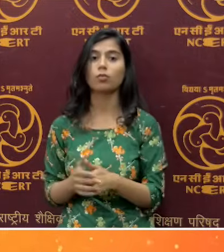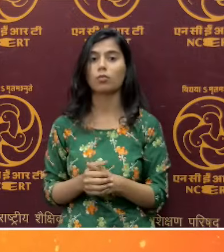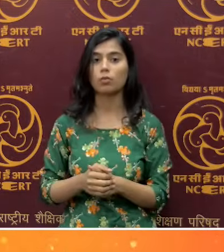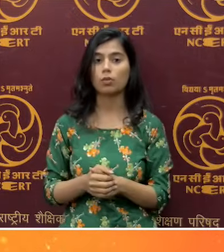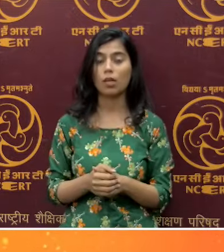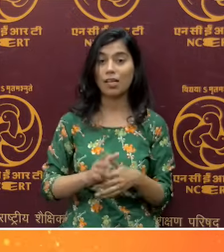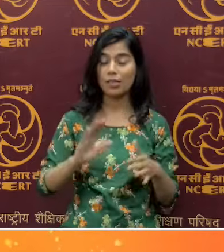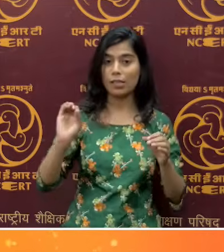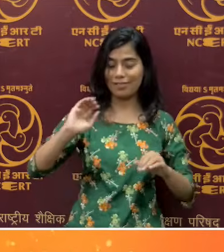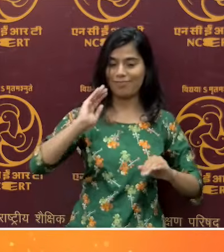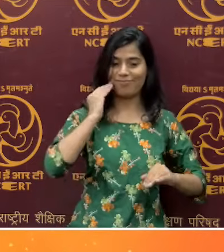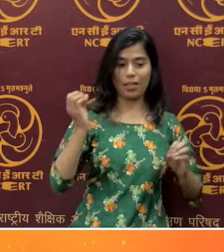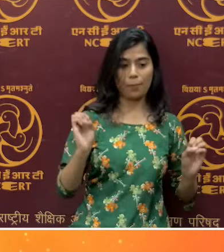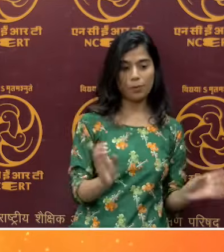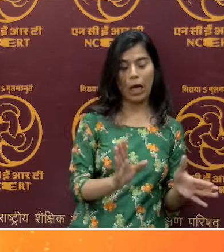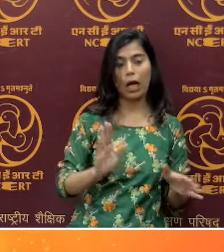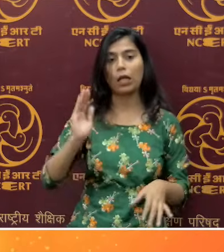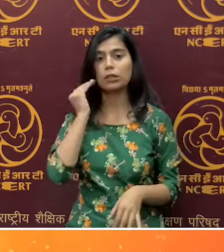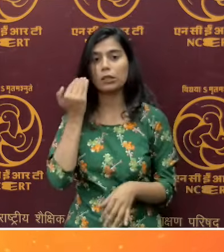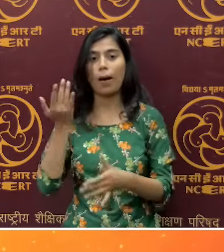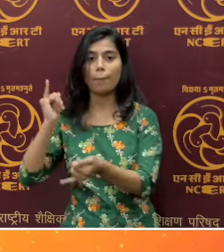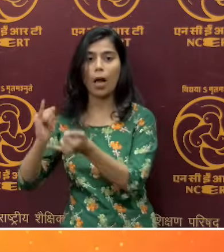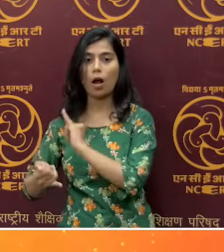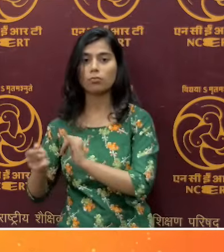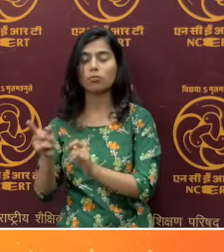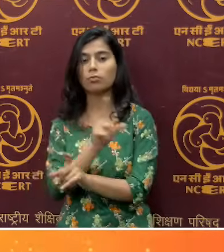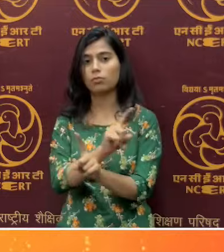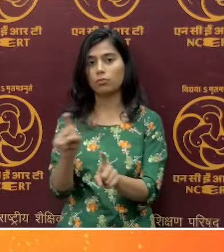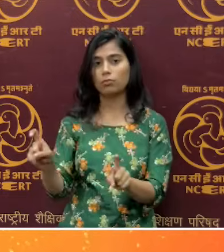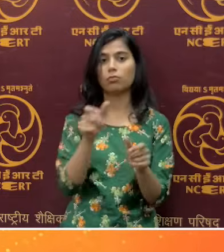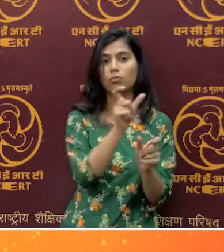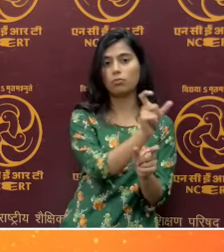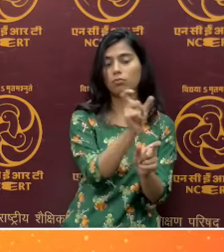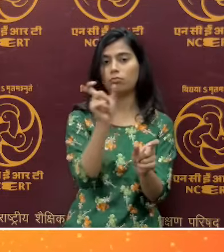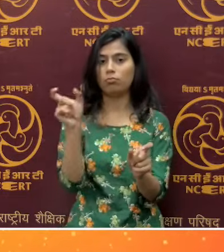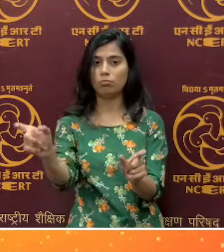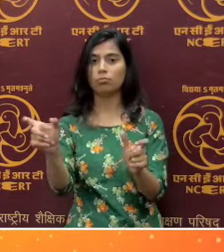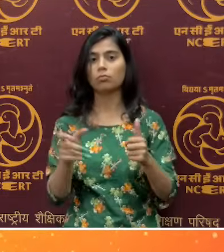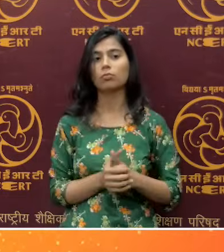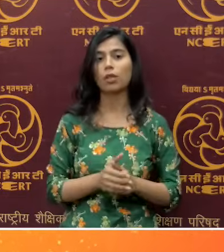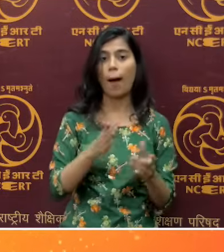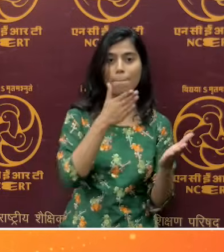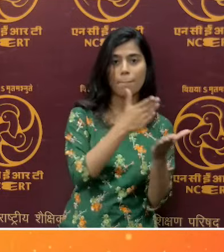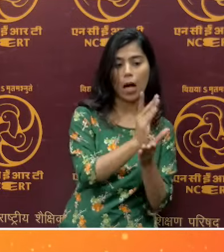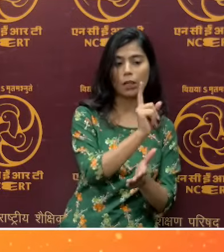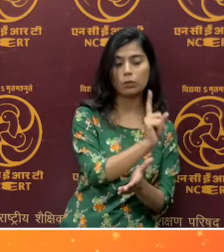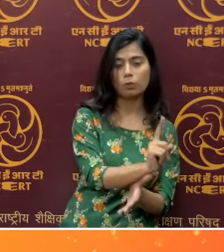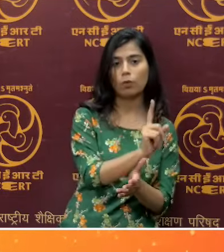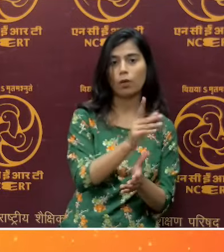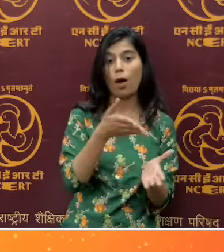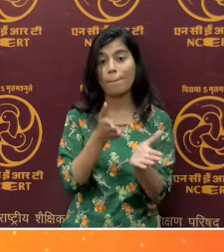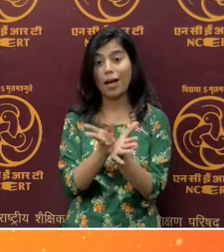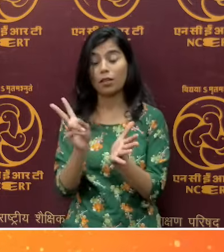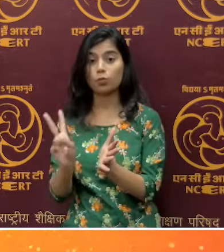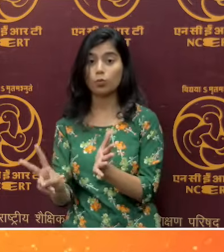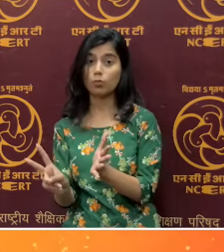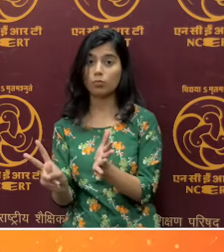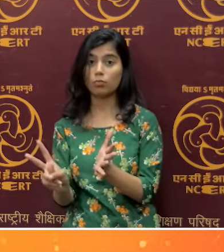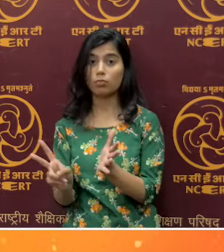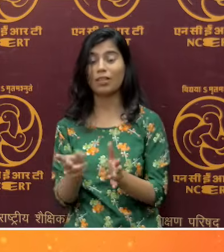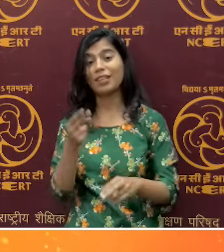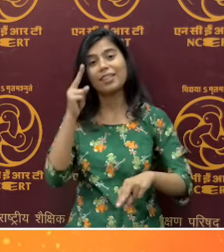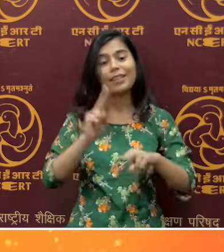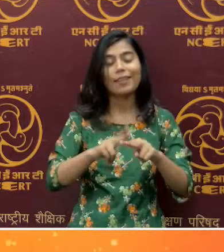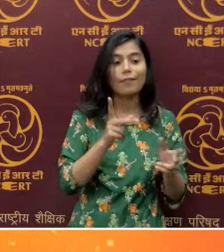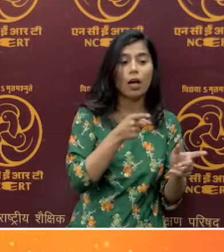date, end date, and select class. Now for the class, only those classes which part 1 has been completed can be assigned for the part 2. I will click